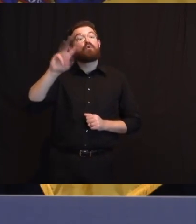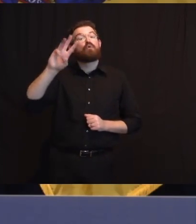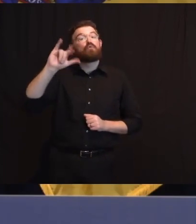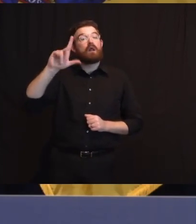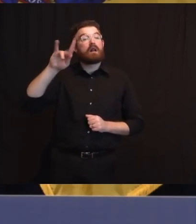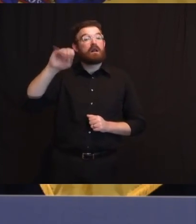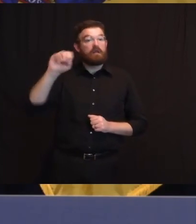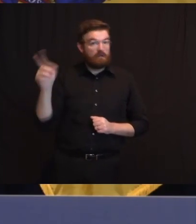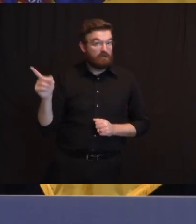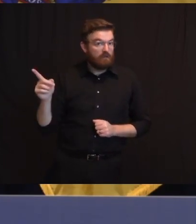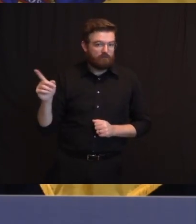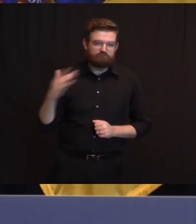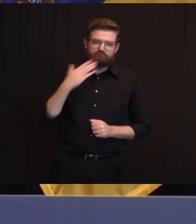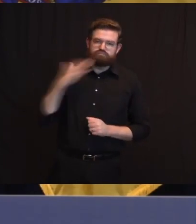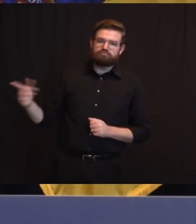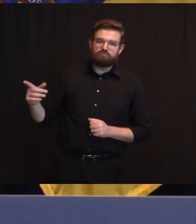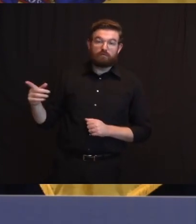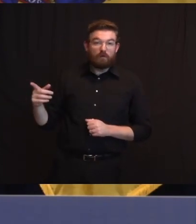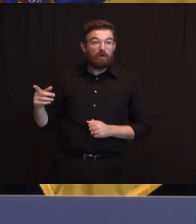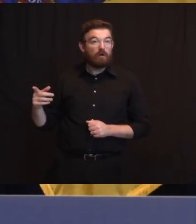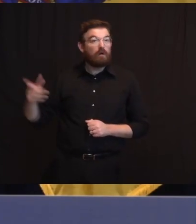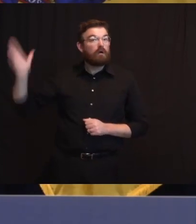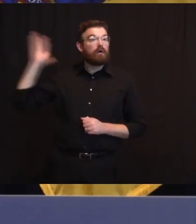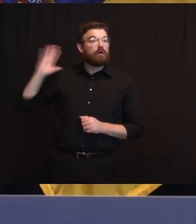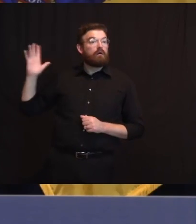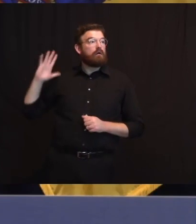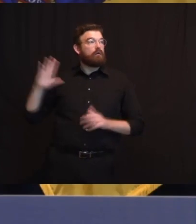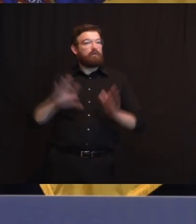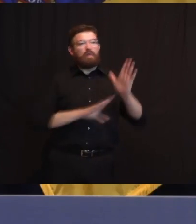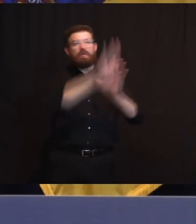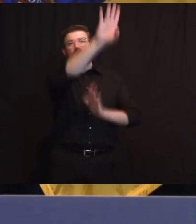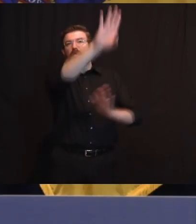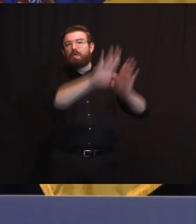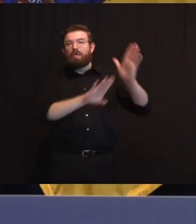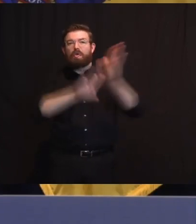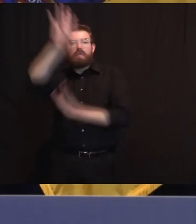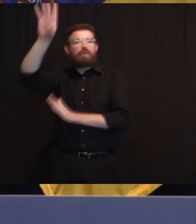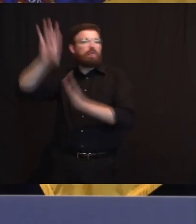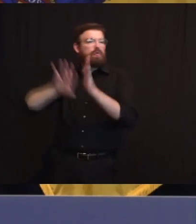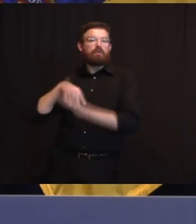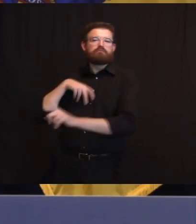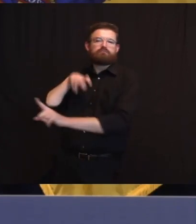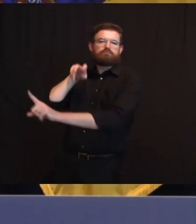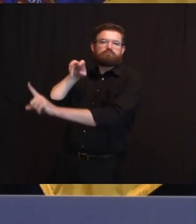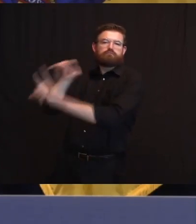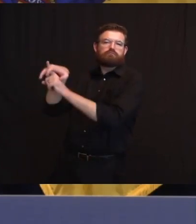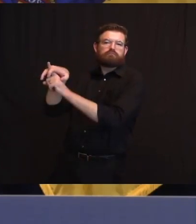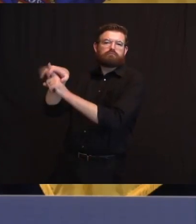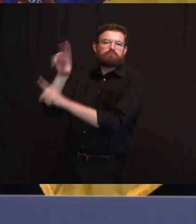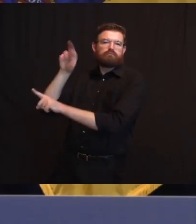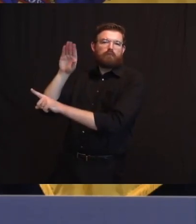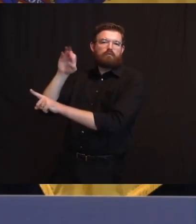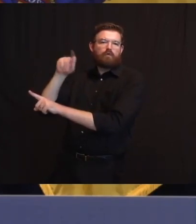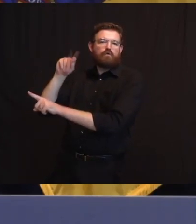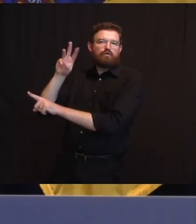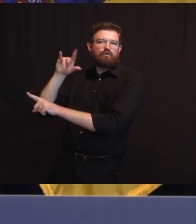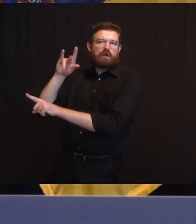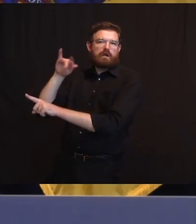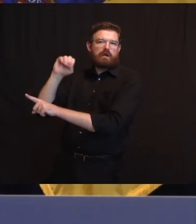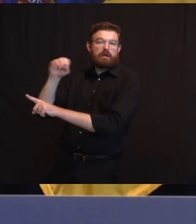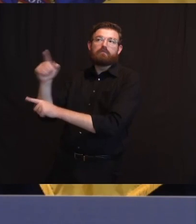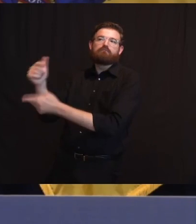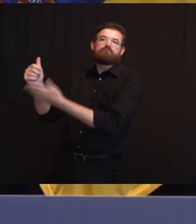remember when we needed the surge help and the supervision help, et cetera, they were there for us. So thank you for that, and thank you for